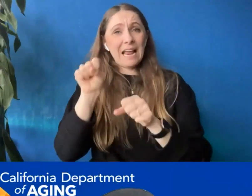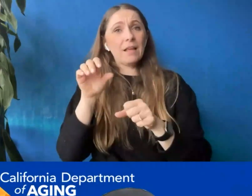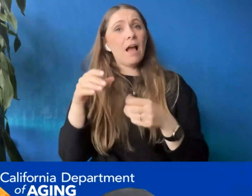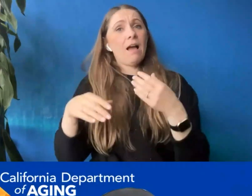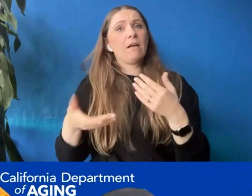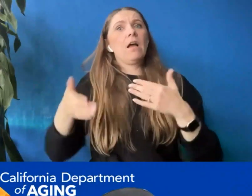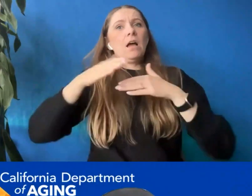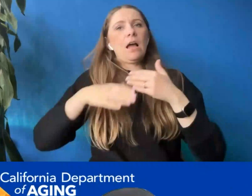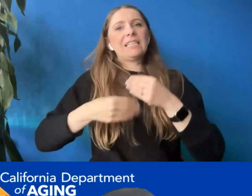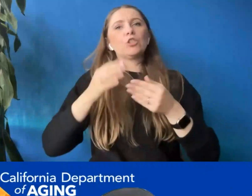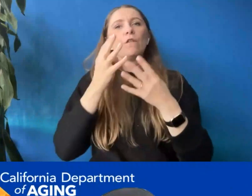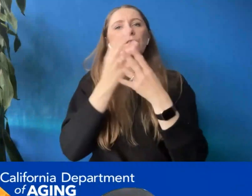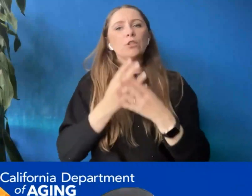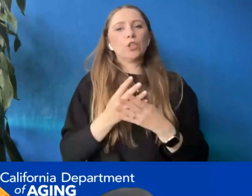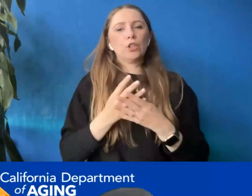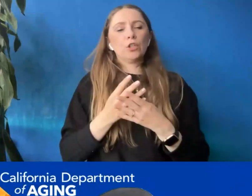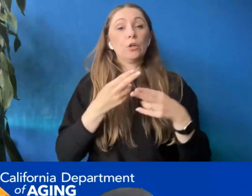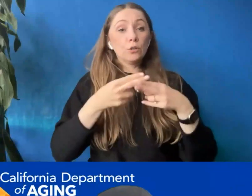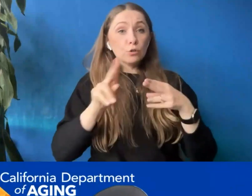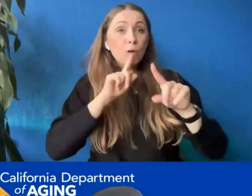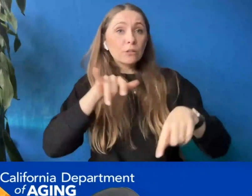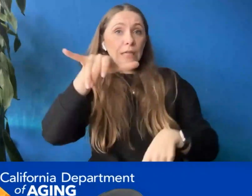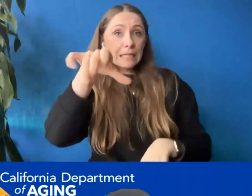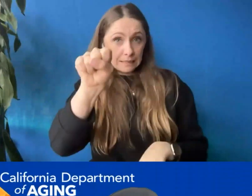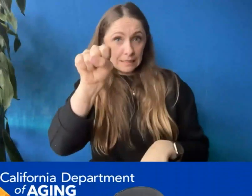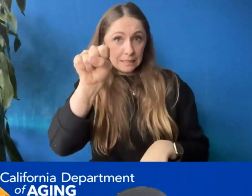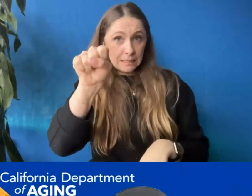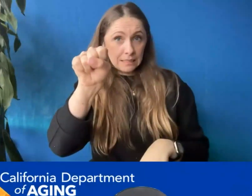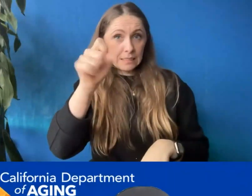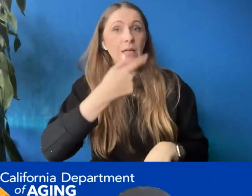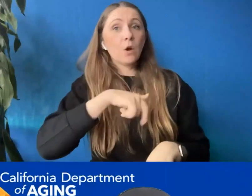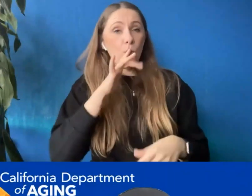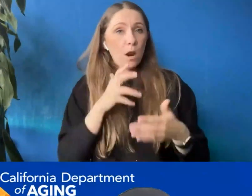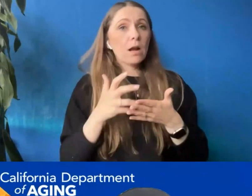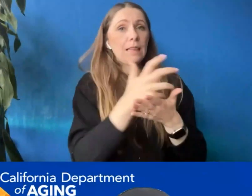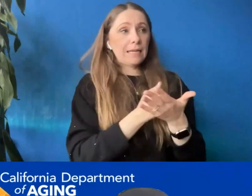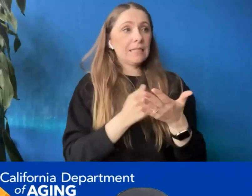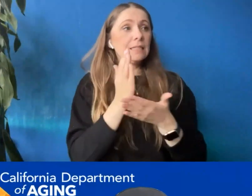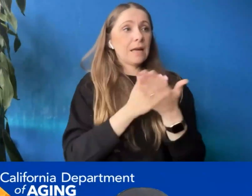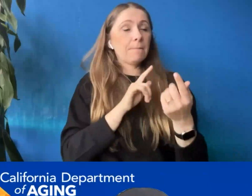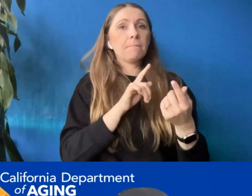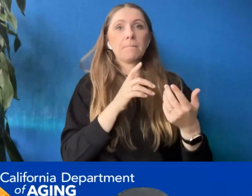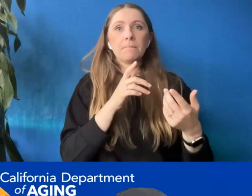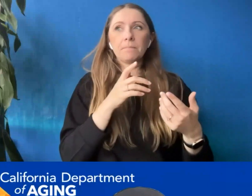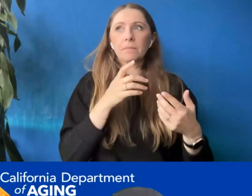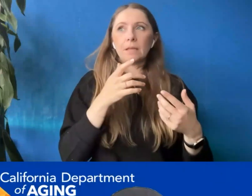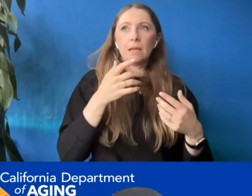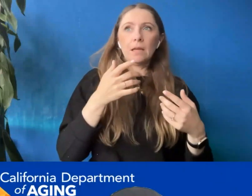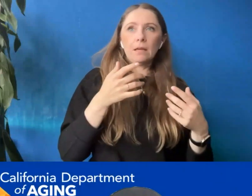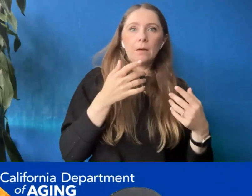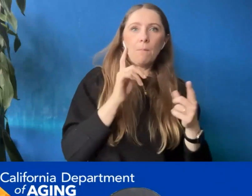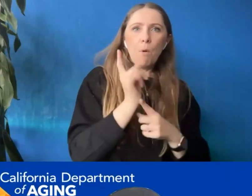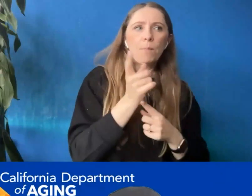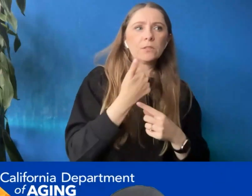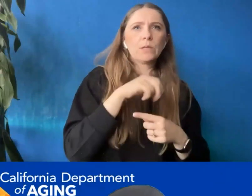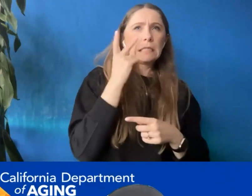Fantastic question. I think short answer is yes. We are collecting encounters for non-claims based